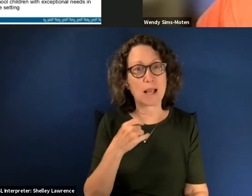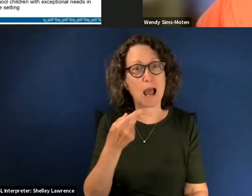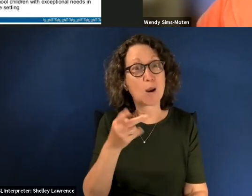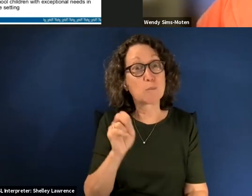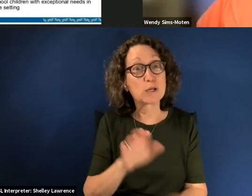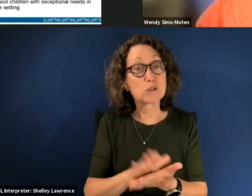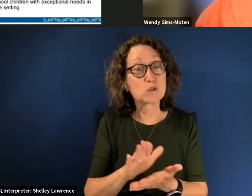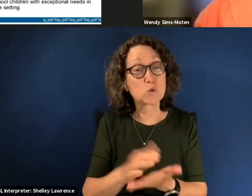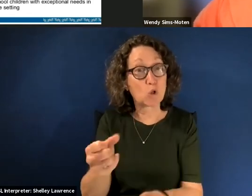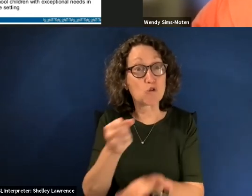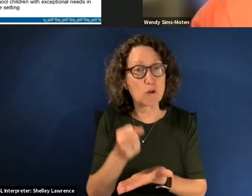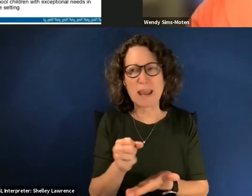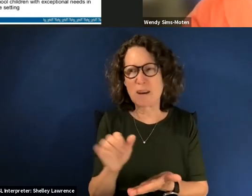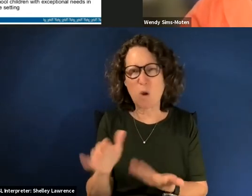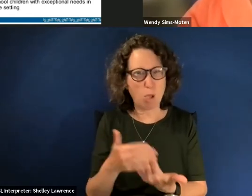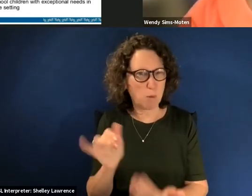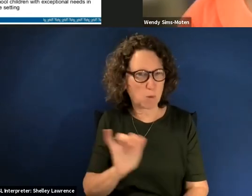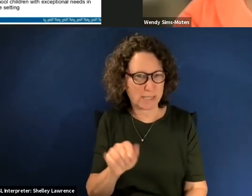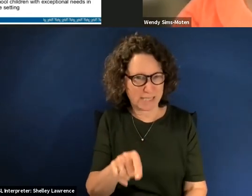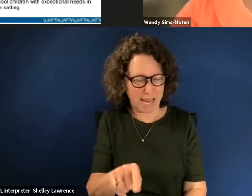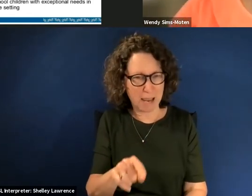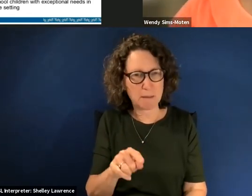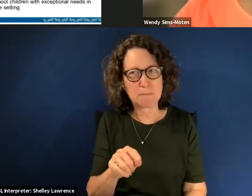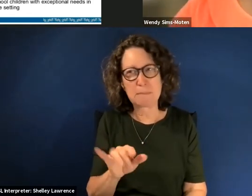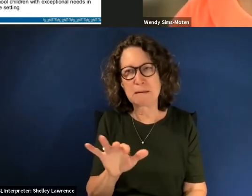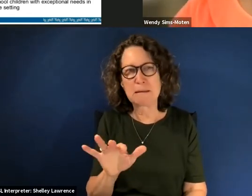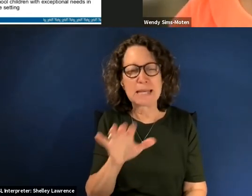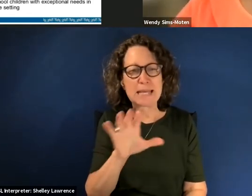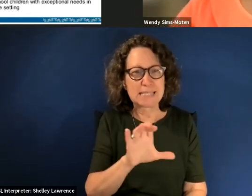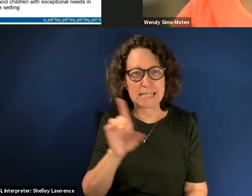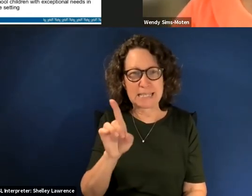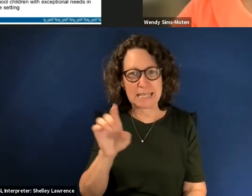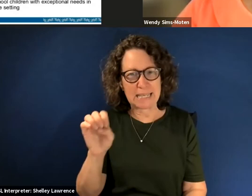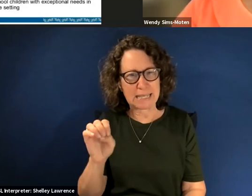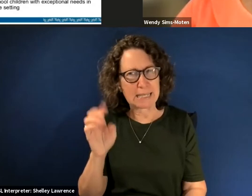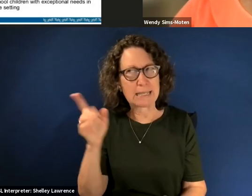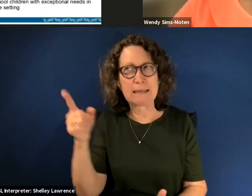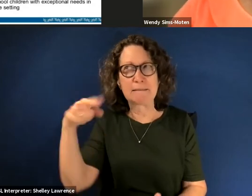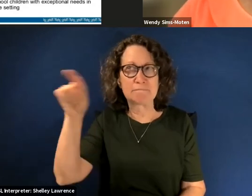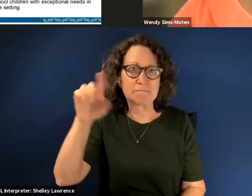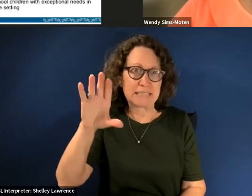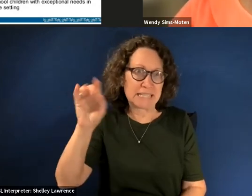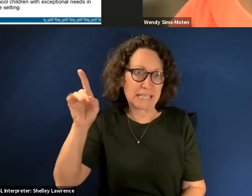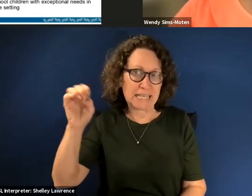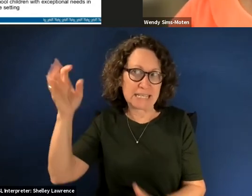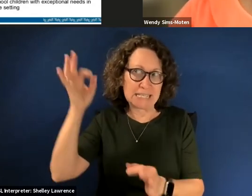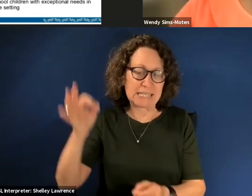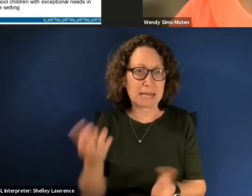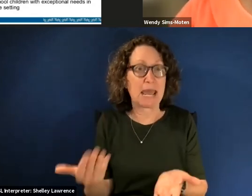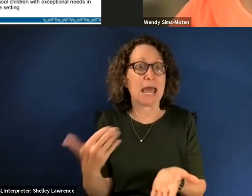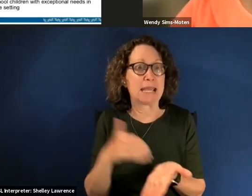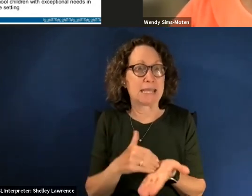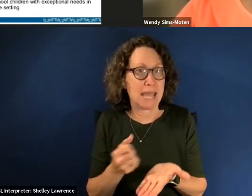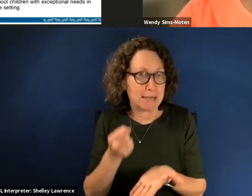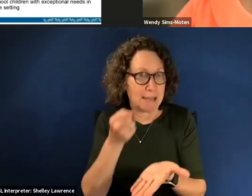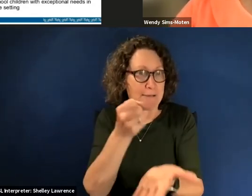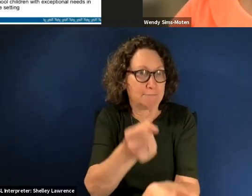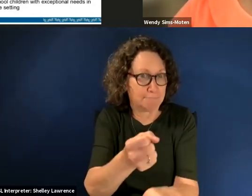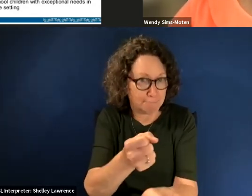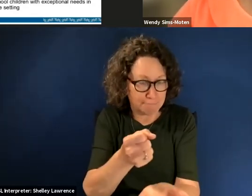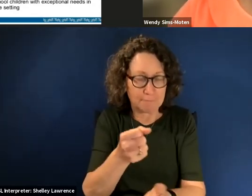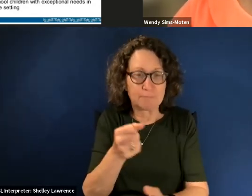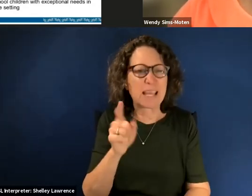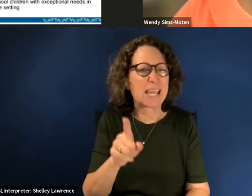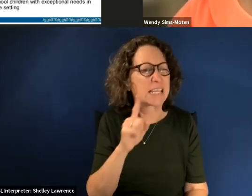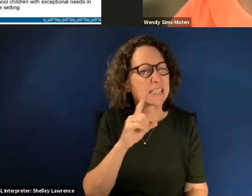was similar to this one. And they're kind of, the CDE decided to do this again. And it's